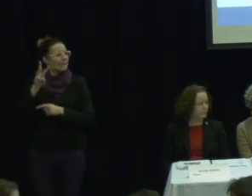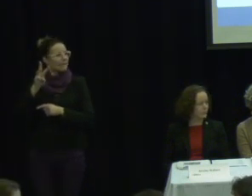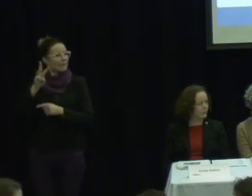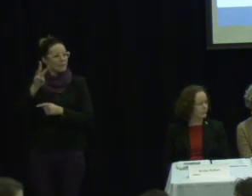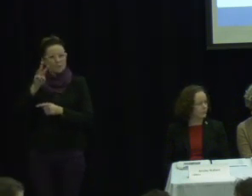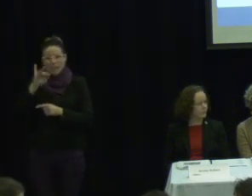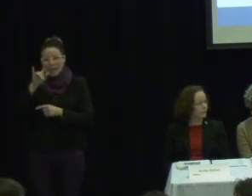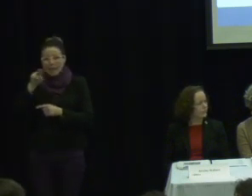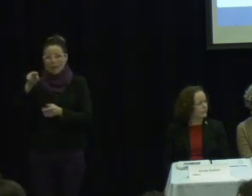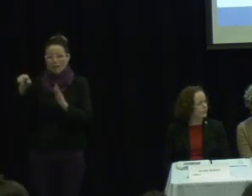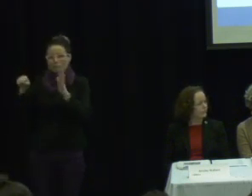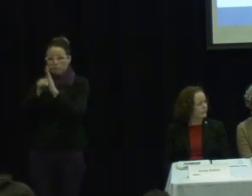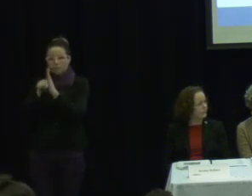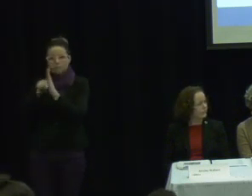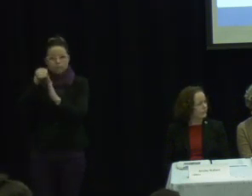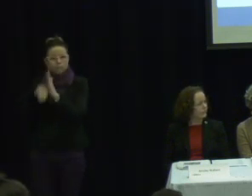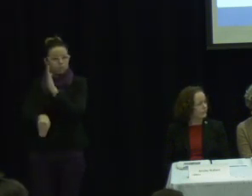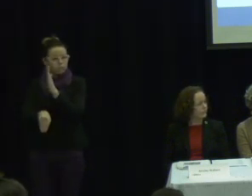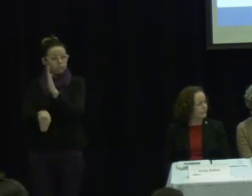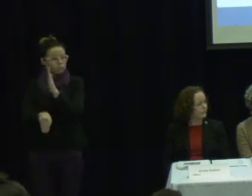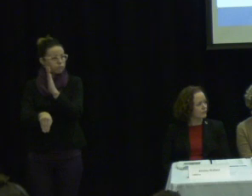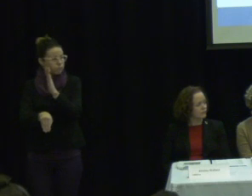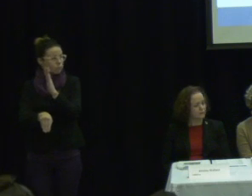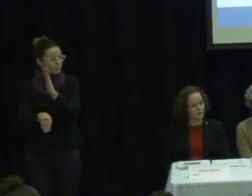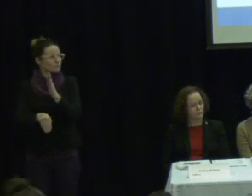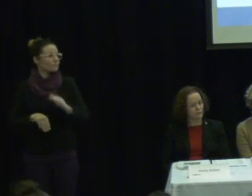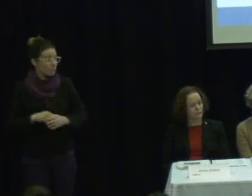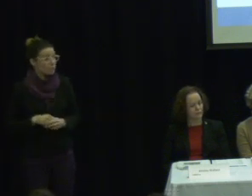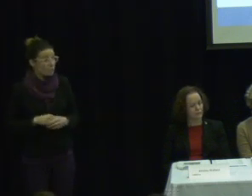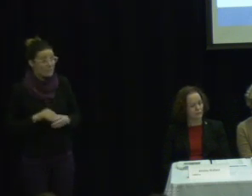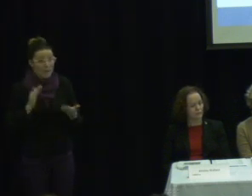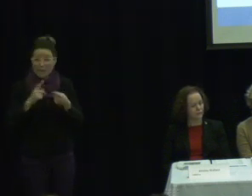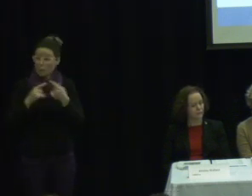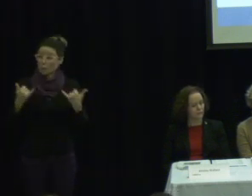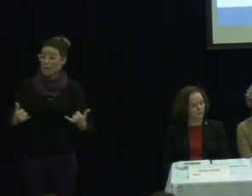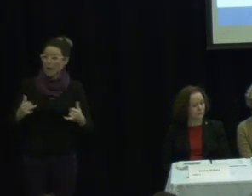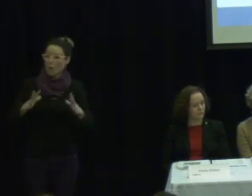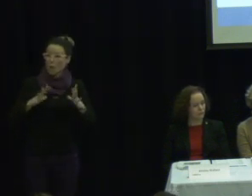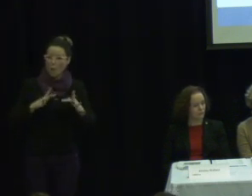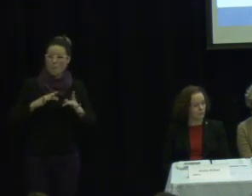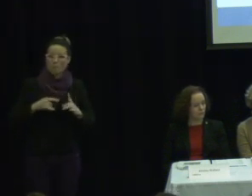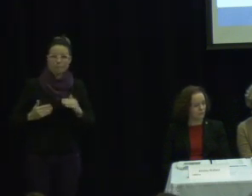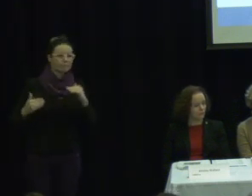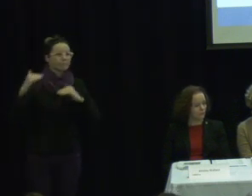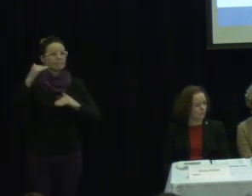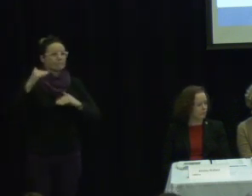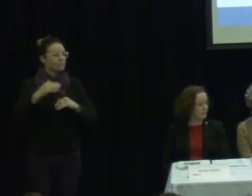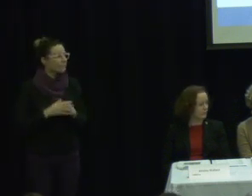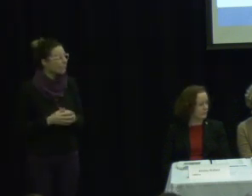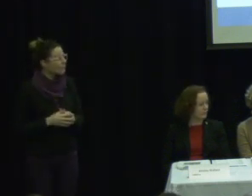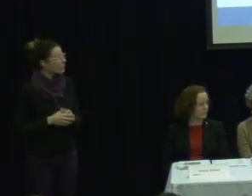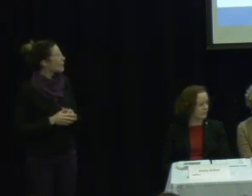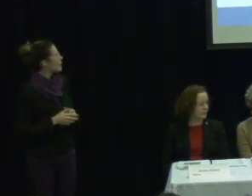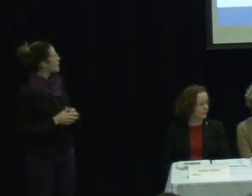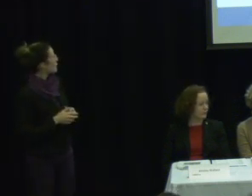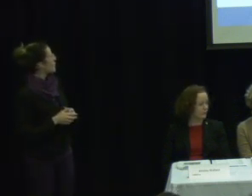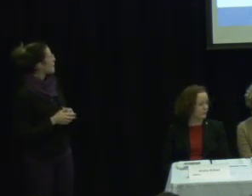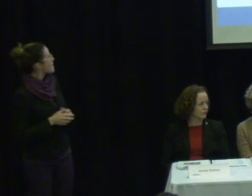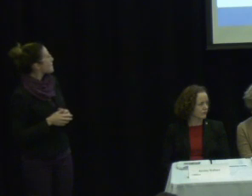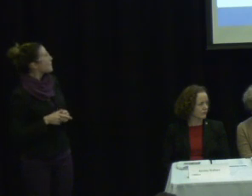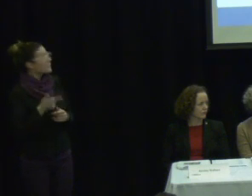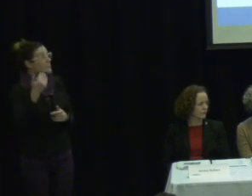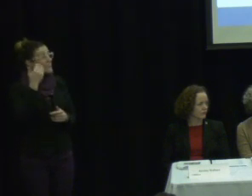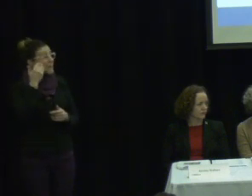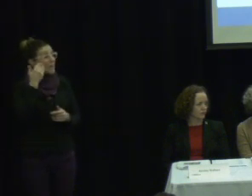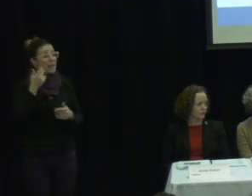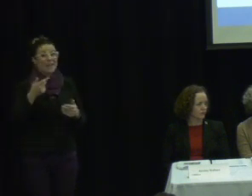And this is one of the things that I would say, I think it's one of the best indicators of your health, because, you know, people here, including myself, we get